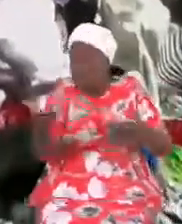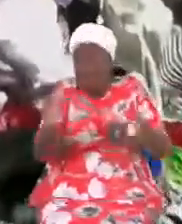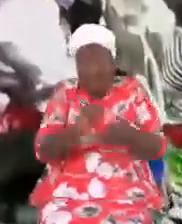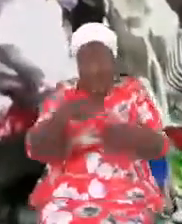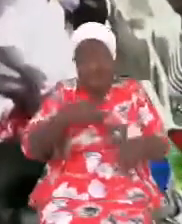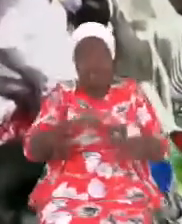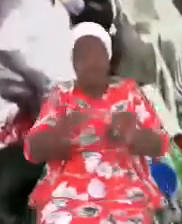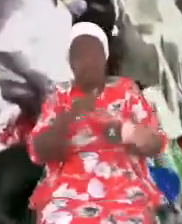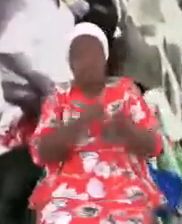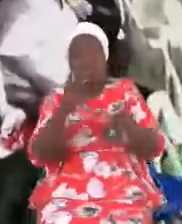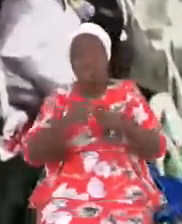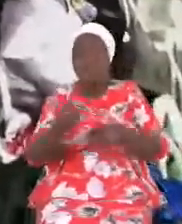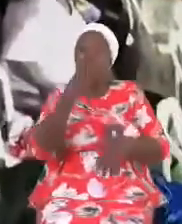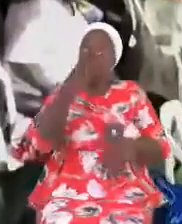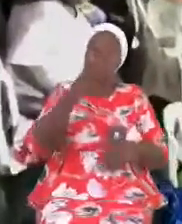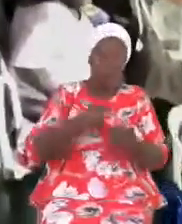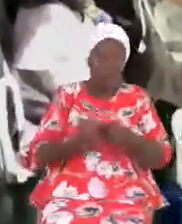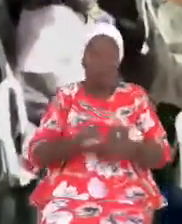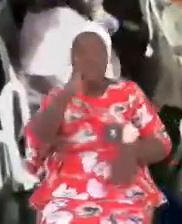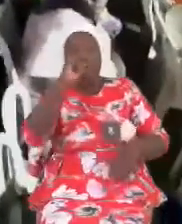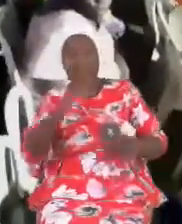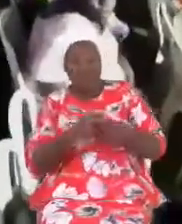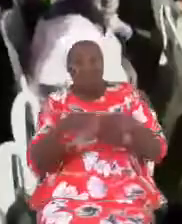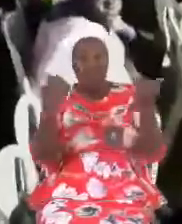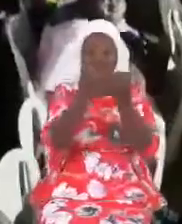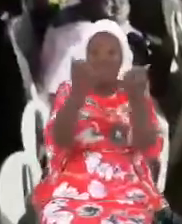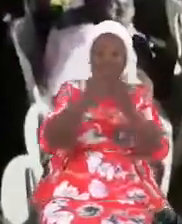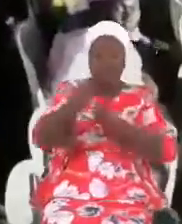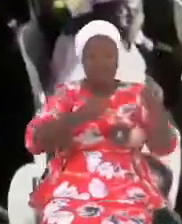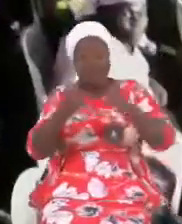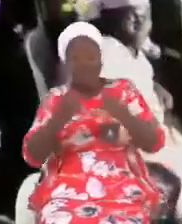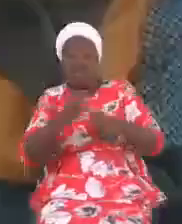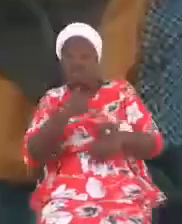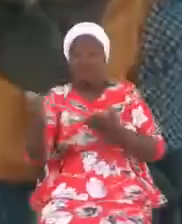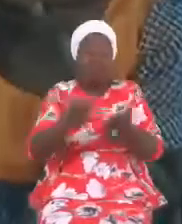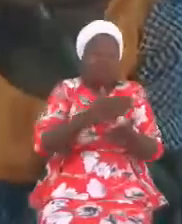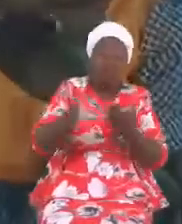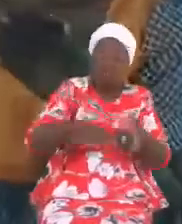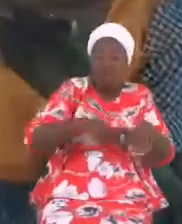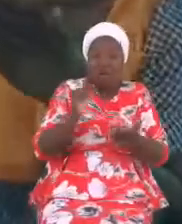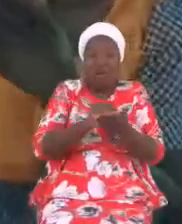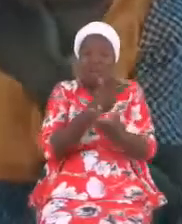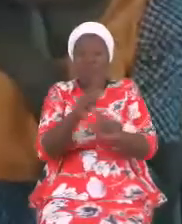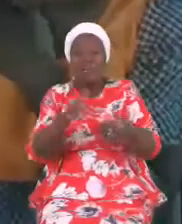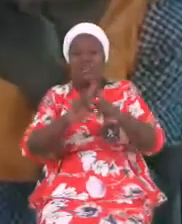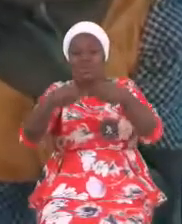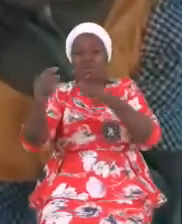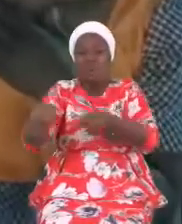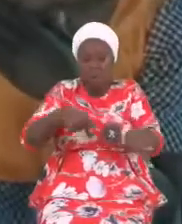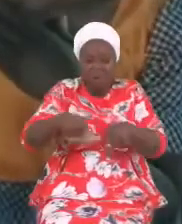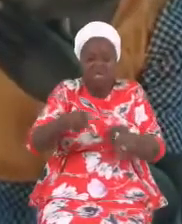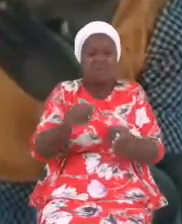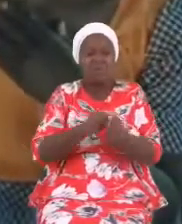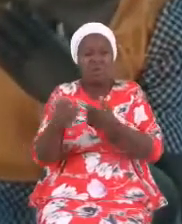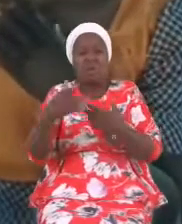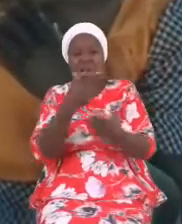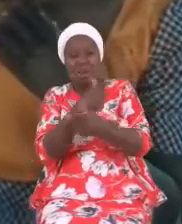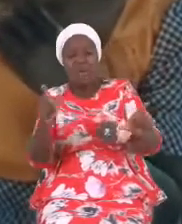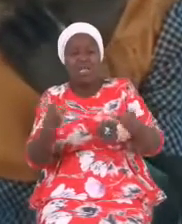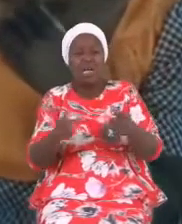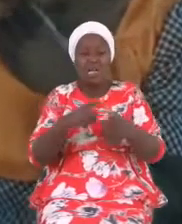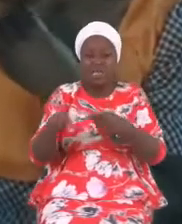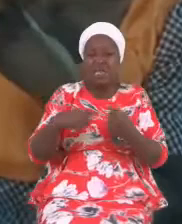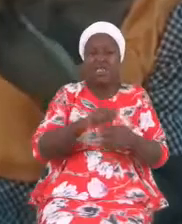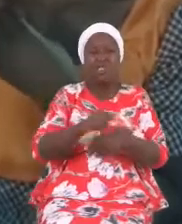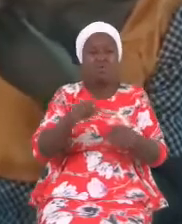liberty. They fight with liberty. They sin with liberty. They go to nightclubs with liberty. They do